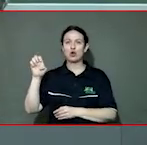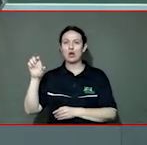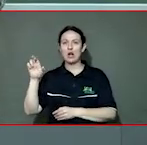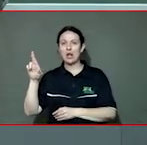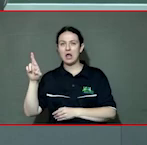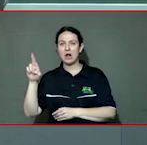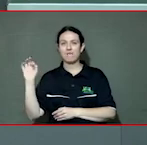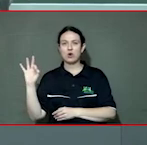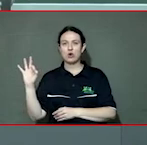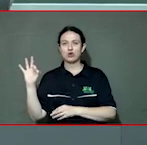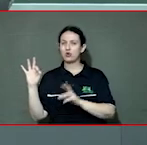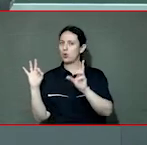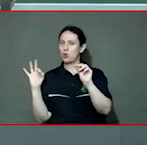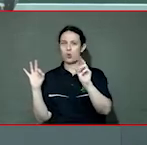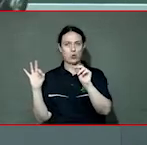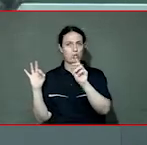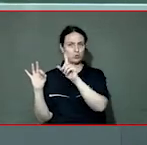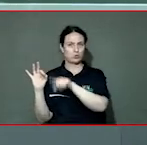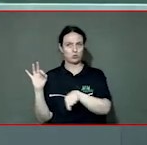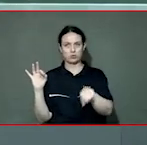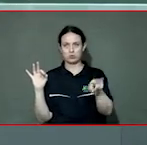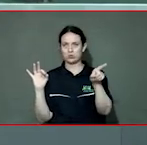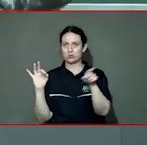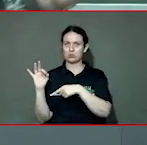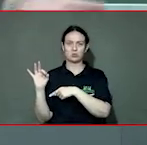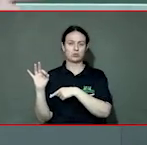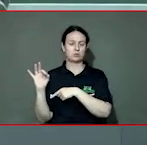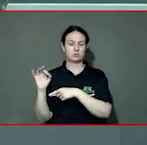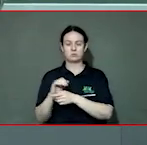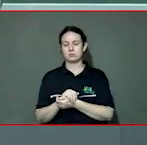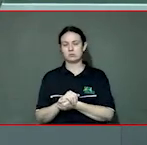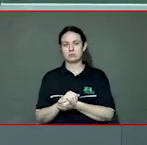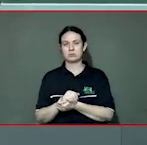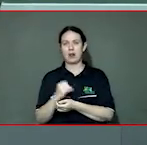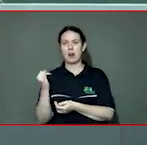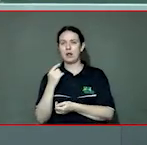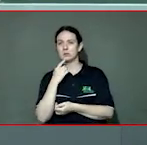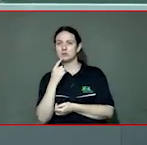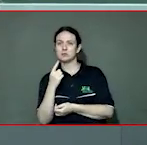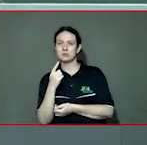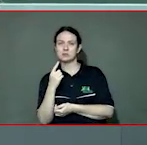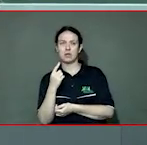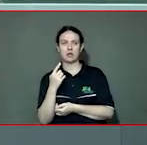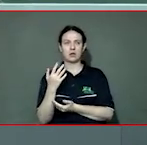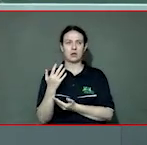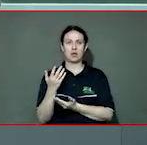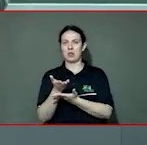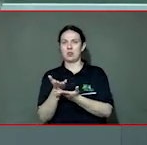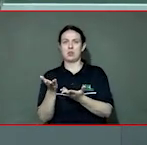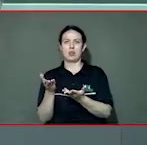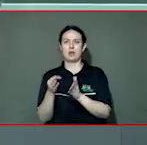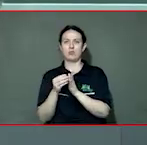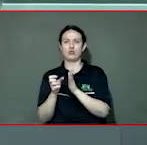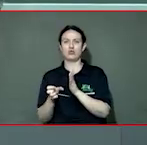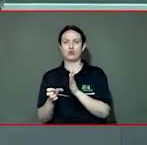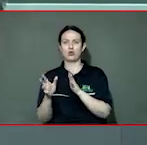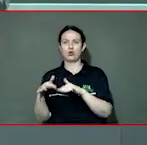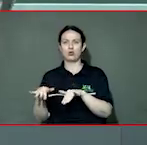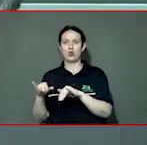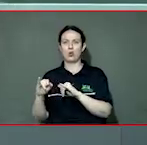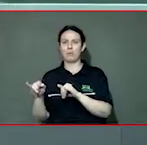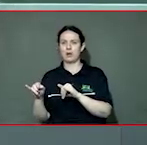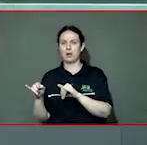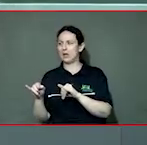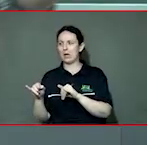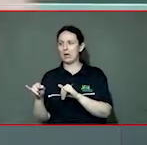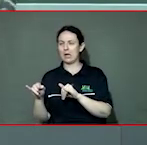Because it's like to say, the matrix of this school is very naughty. But it's actually just 2 of them,